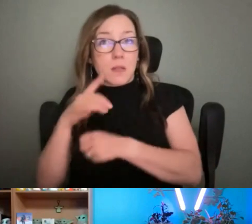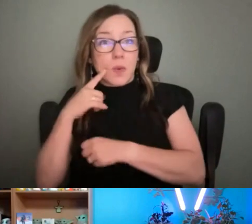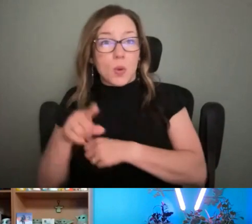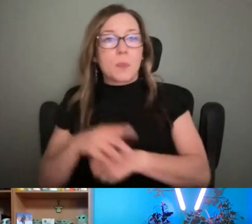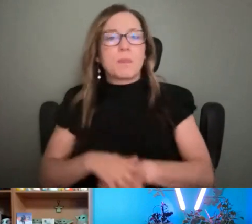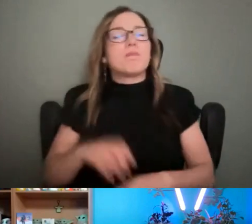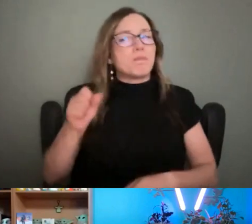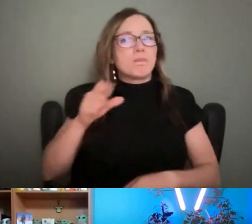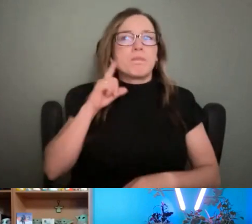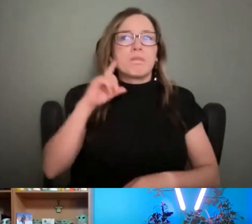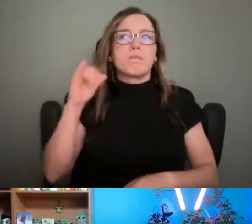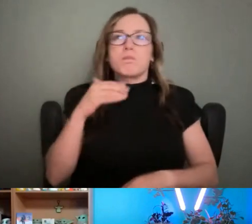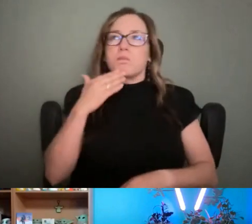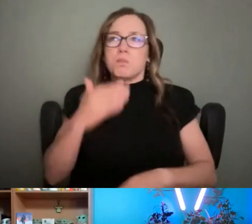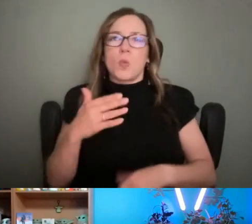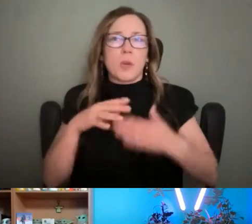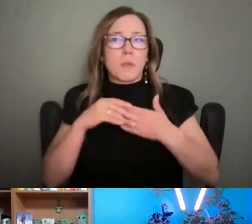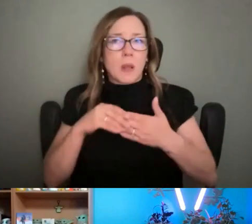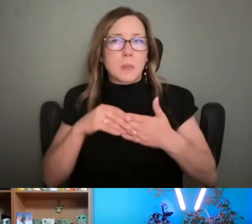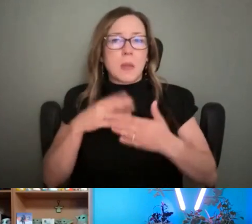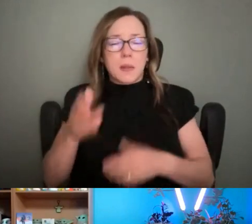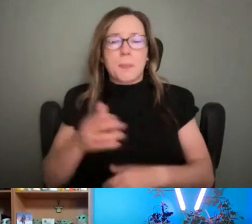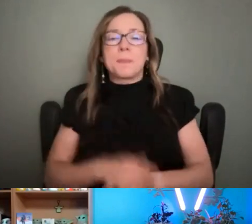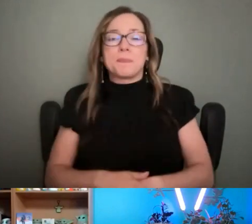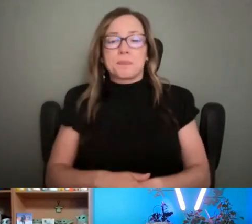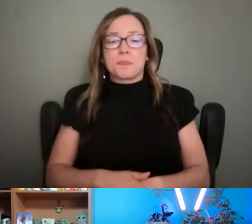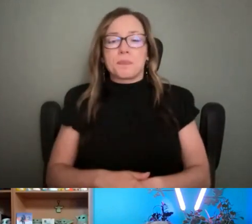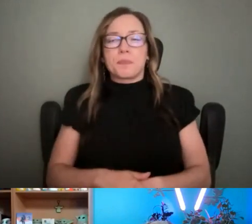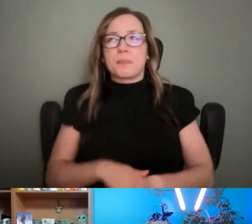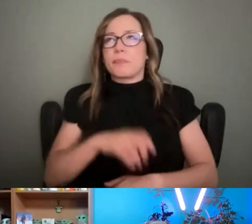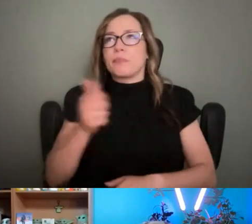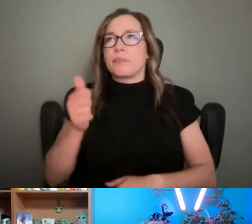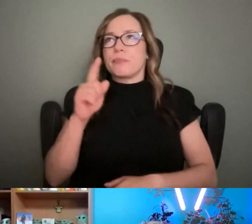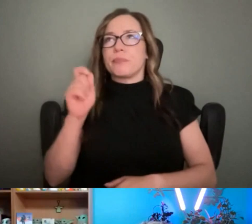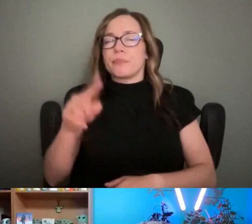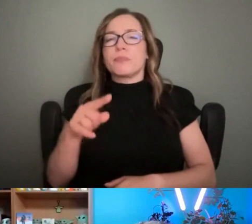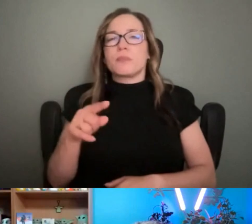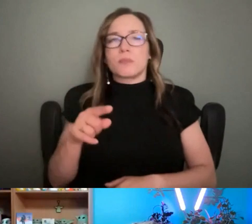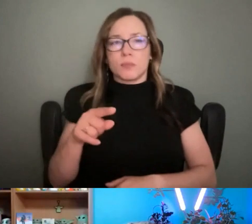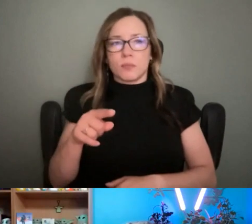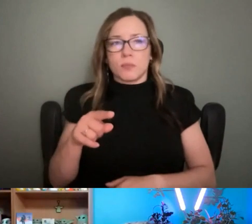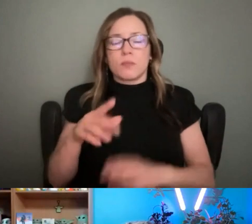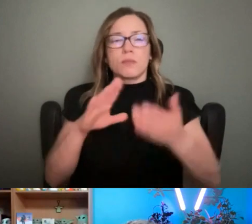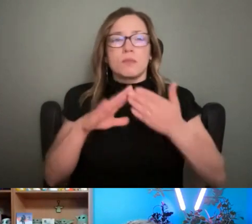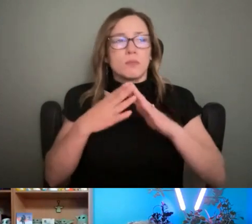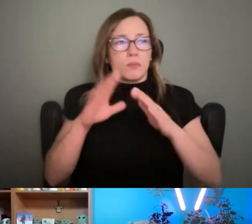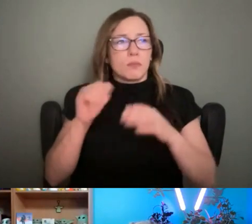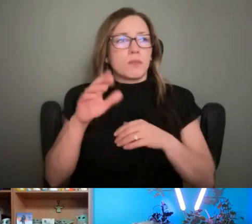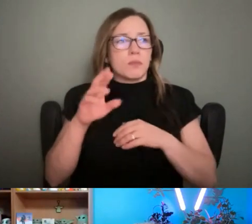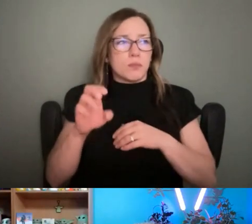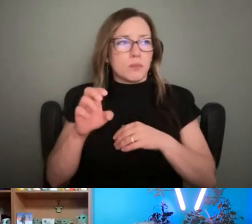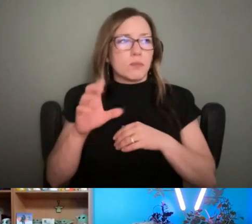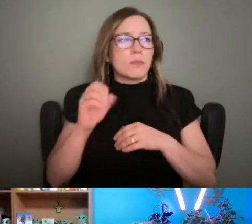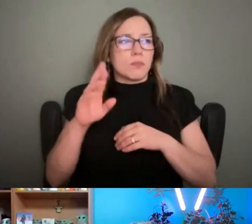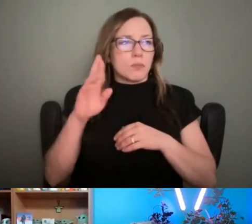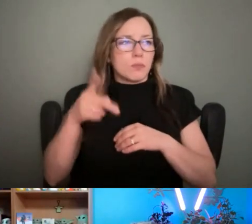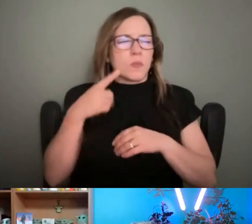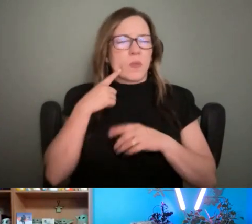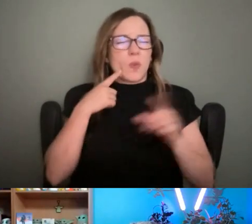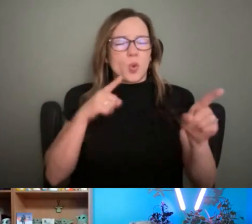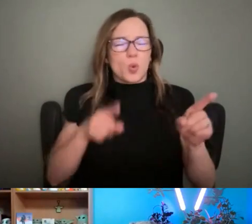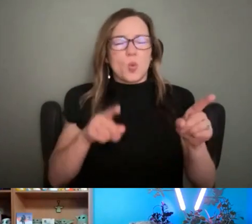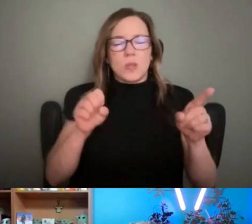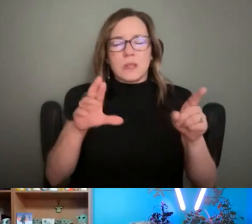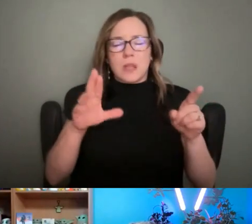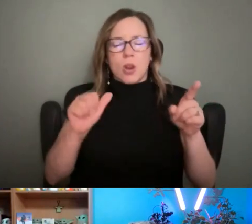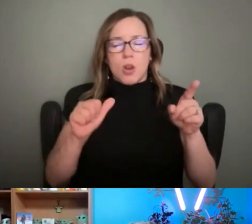there's some good flexibility there. Another question about the Community Care Corps, I think more for you, Sarah, but is